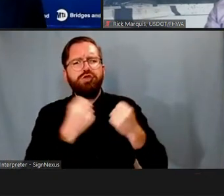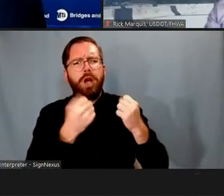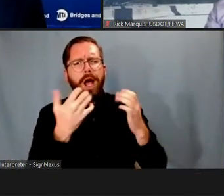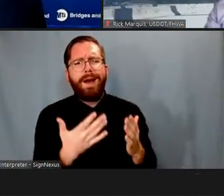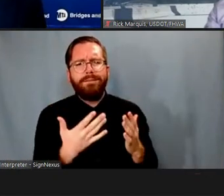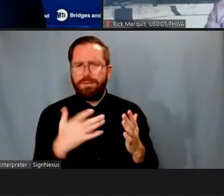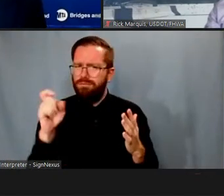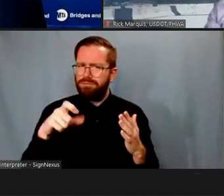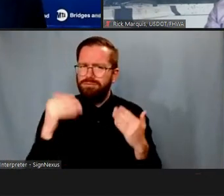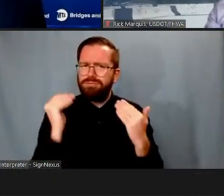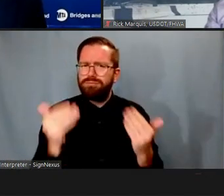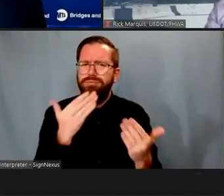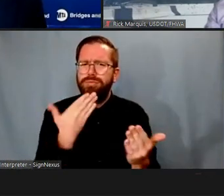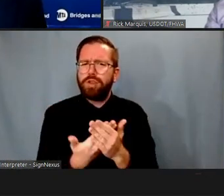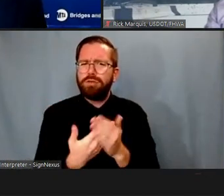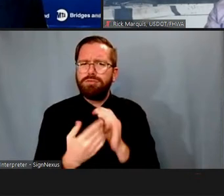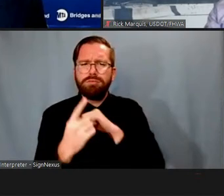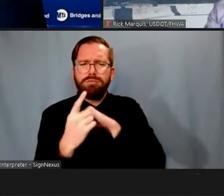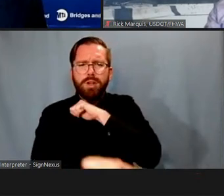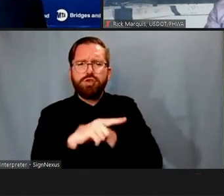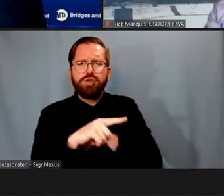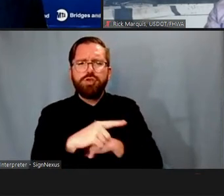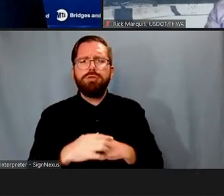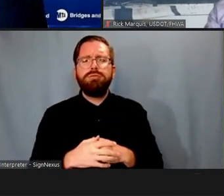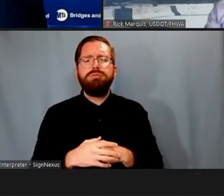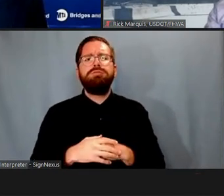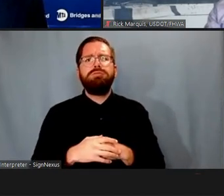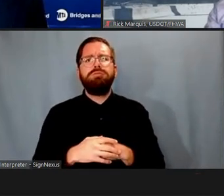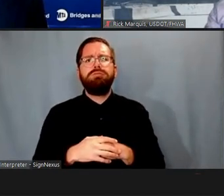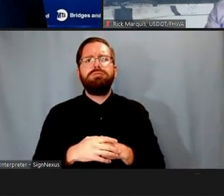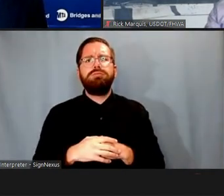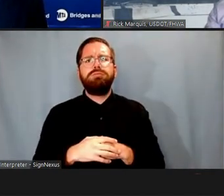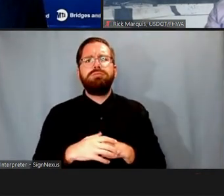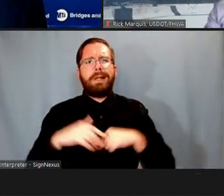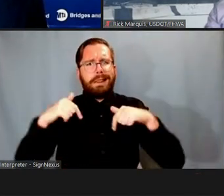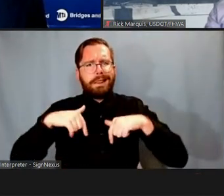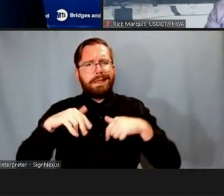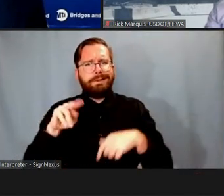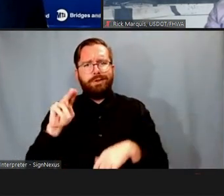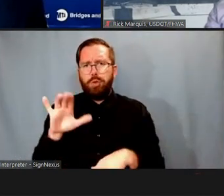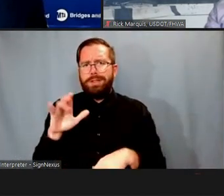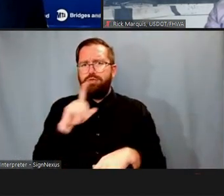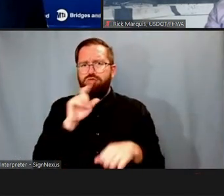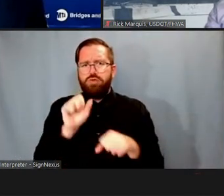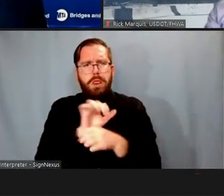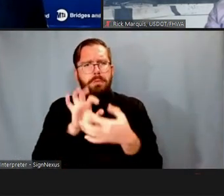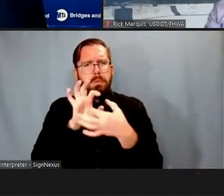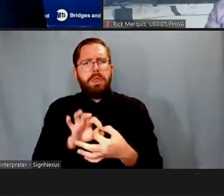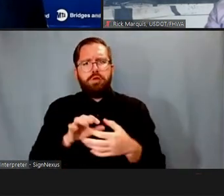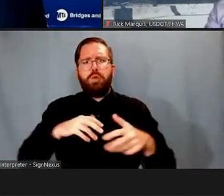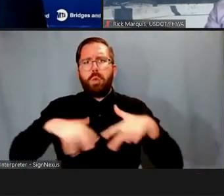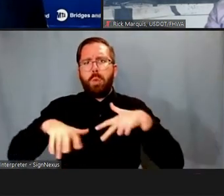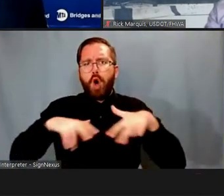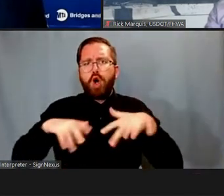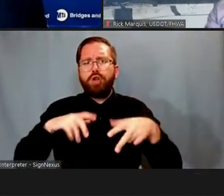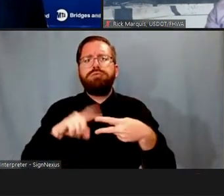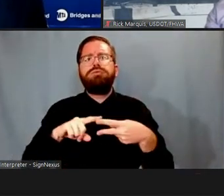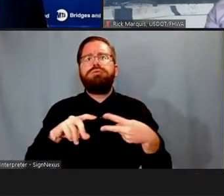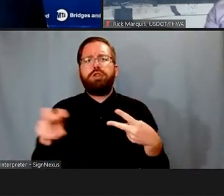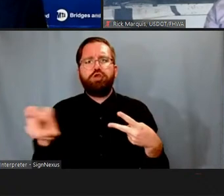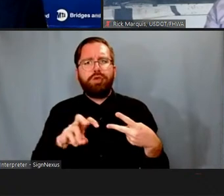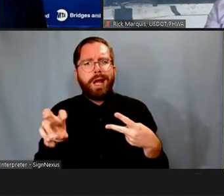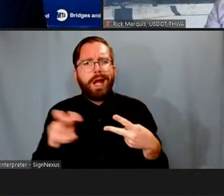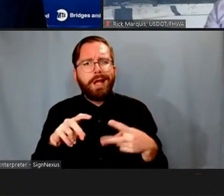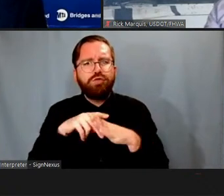punished new york is a town that should belong to pedestrians cyclists and public transit riders that is how the vast vast